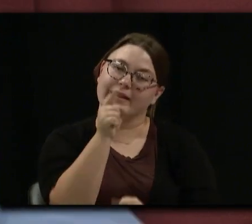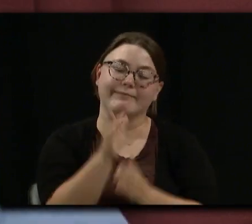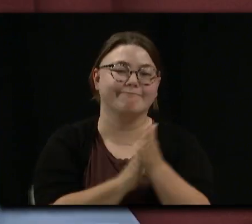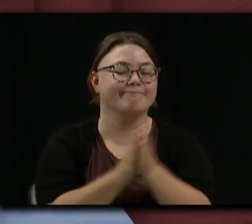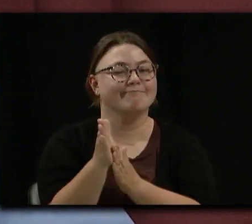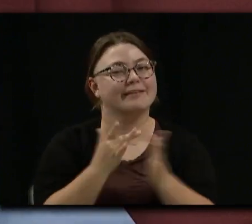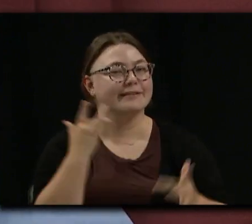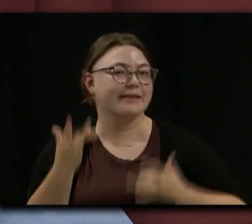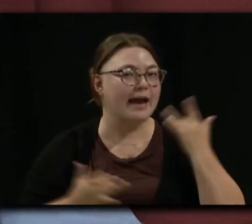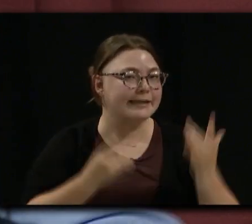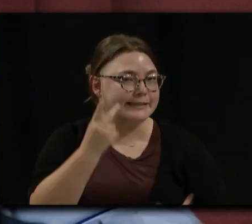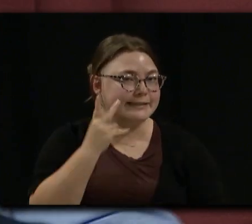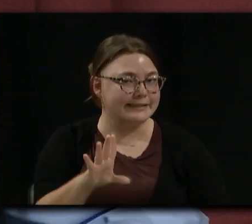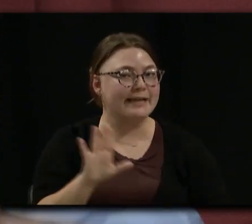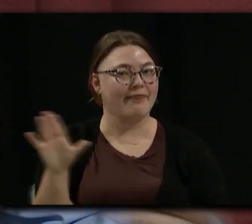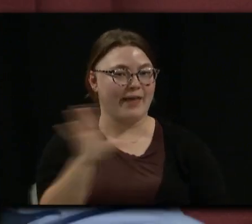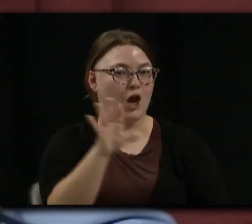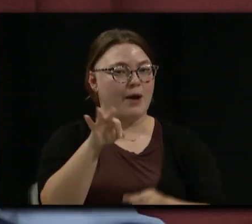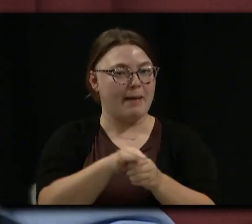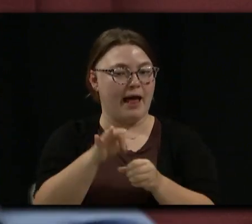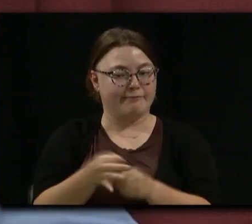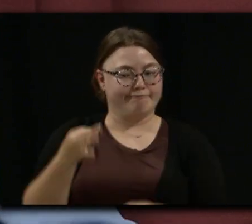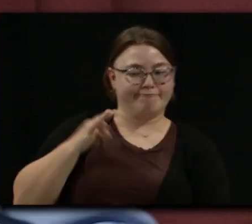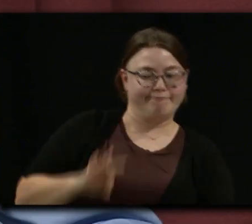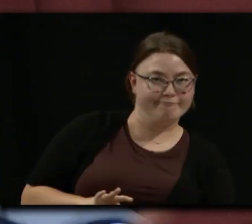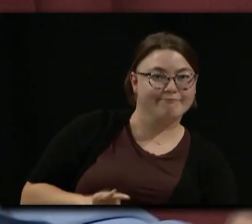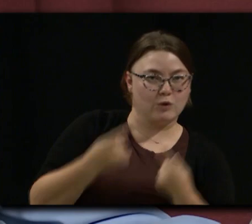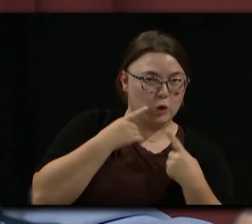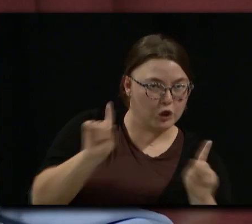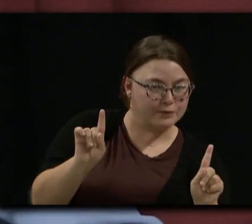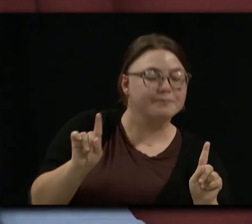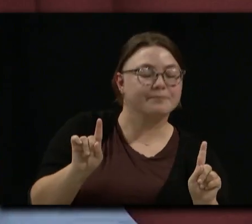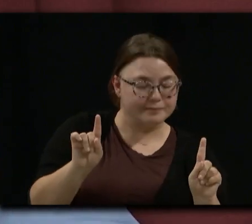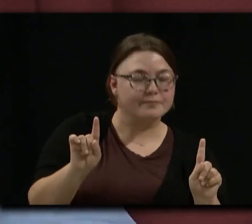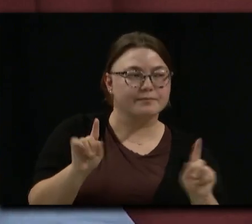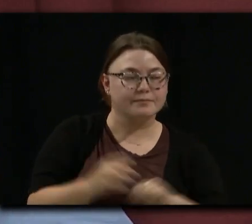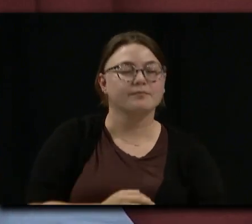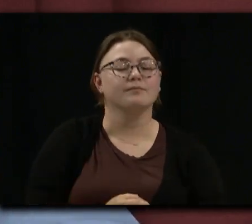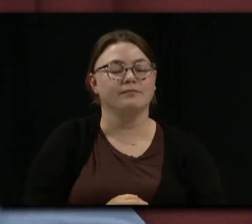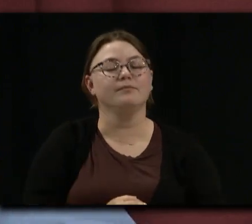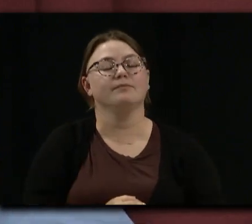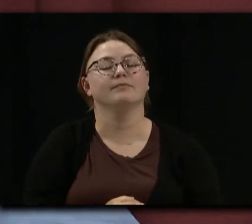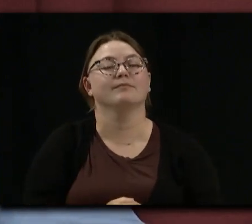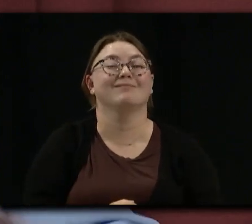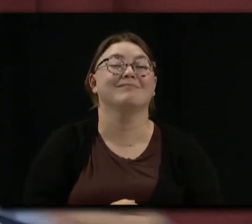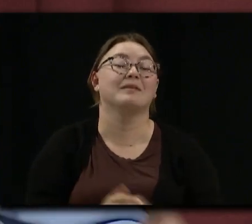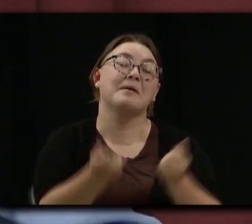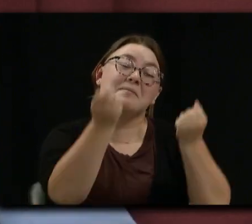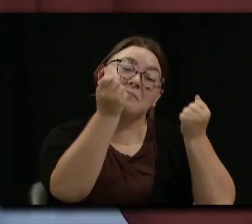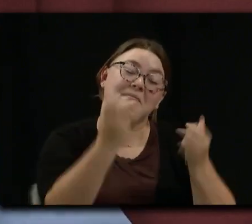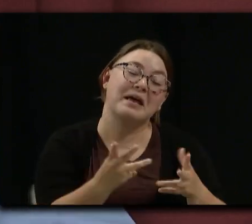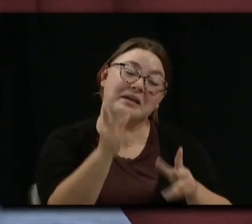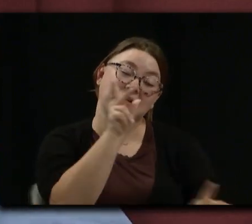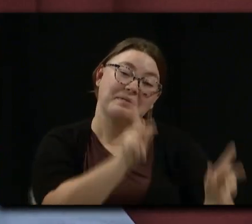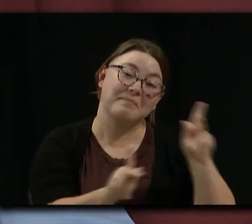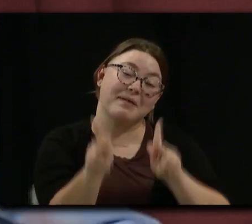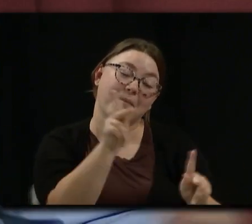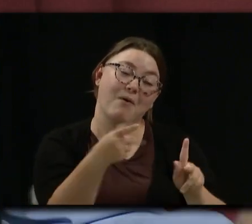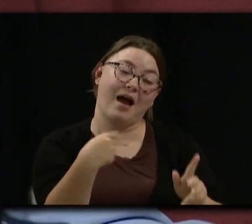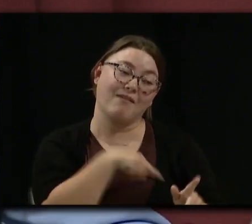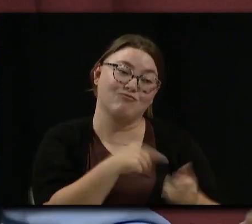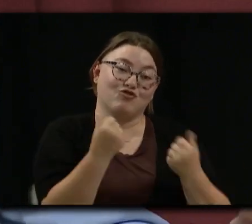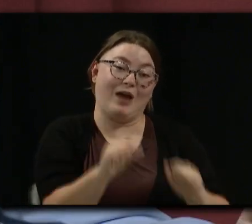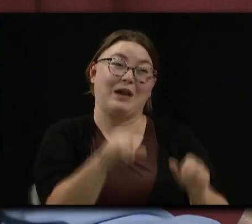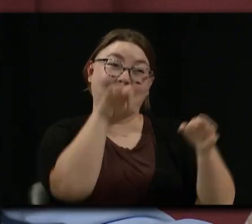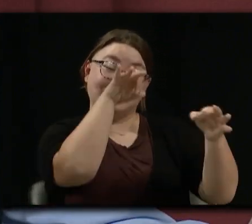and we were very successful, so the law did work. And as I've tried to say to many of the people in discussions around the state, we